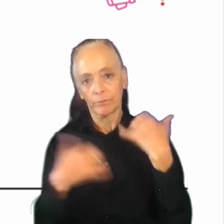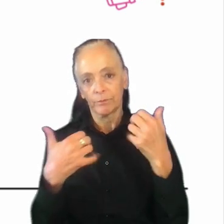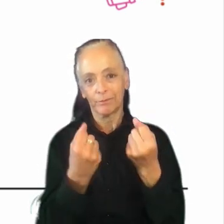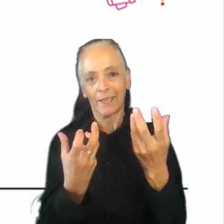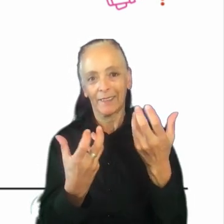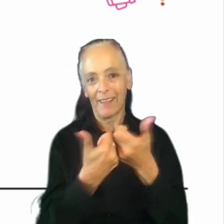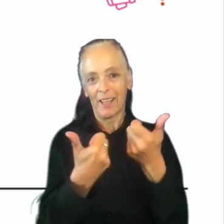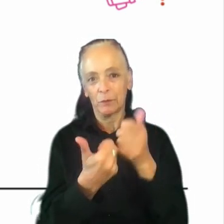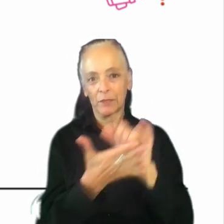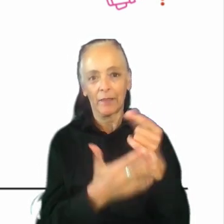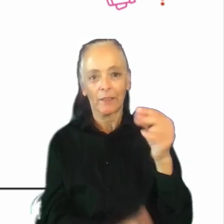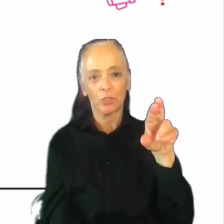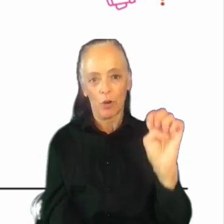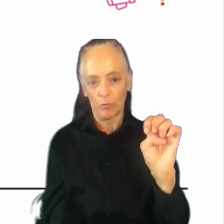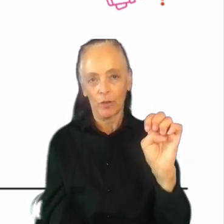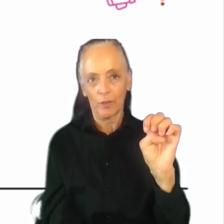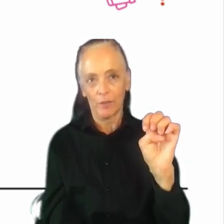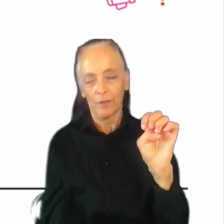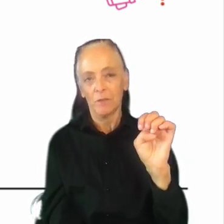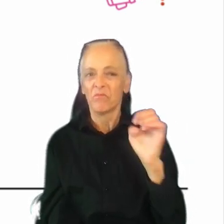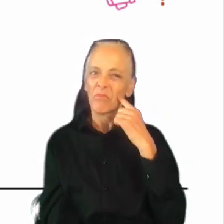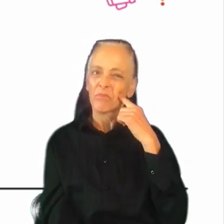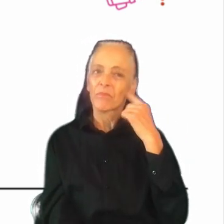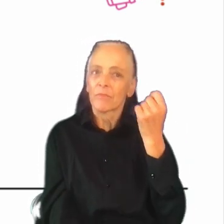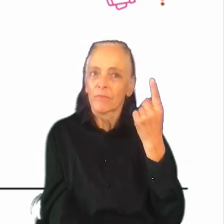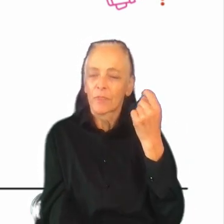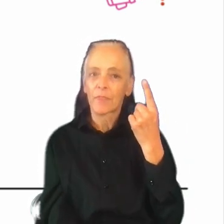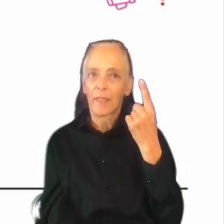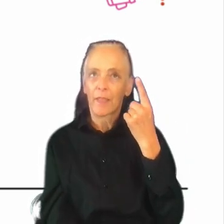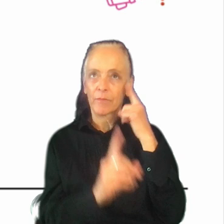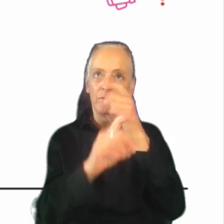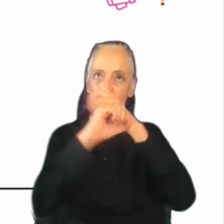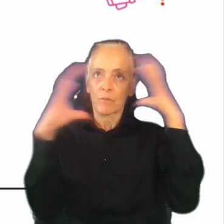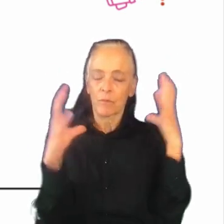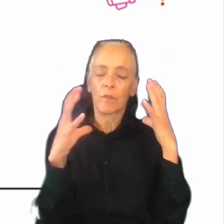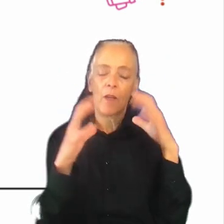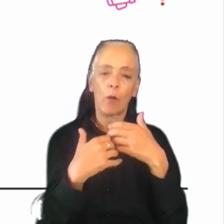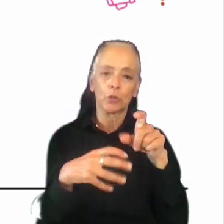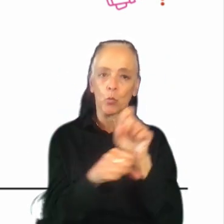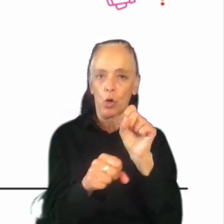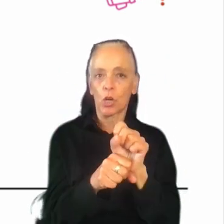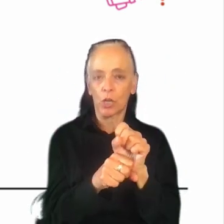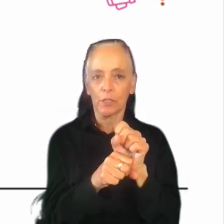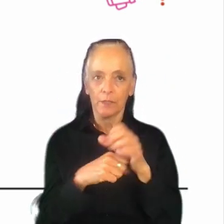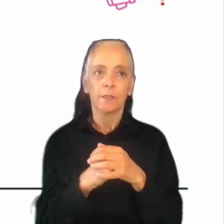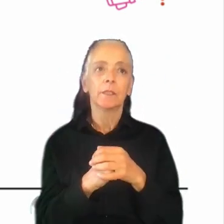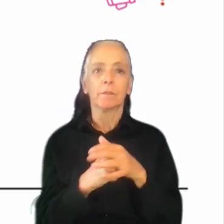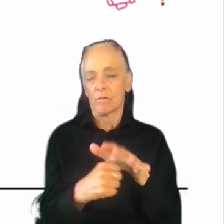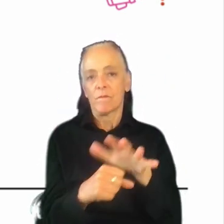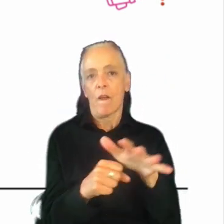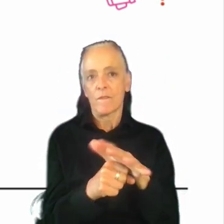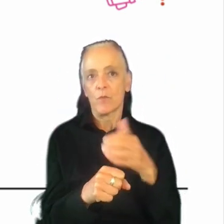this genre i think i would understand how the game is meant to work enough that i could have a central discussion around it